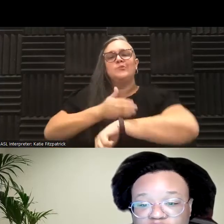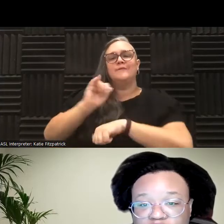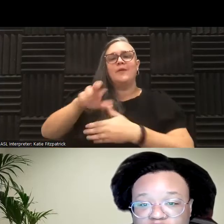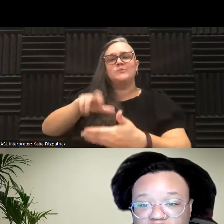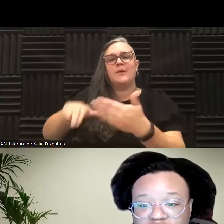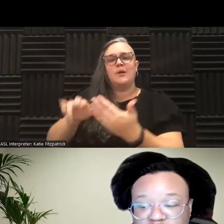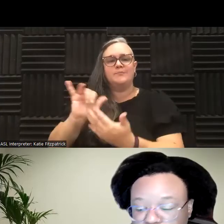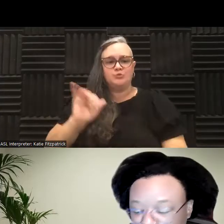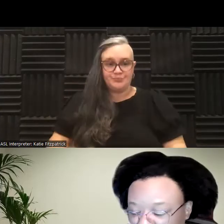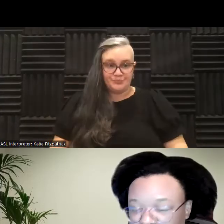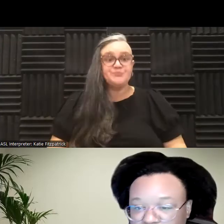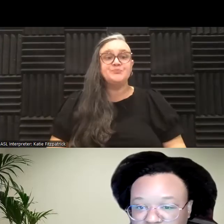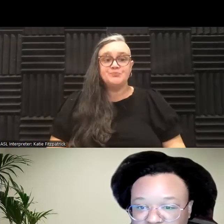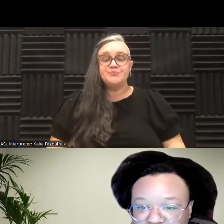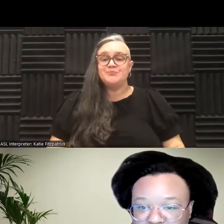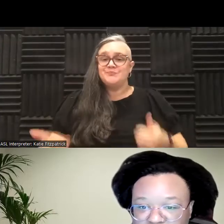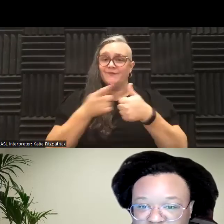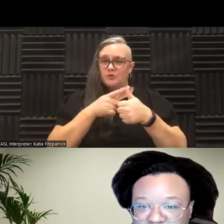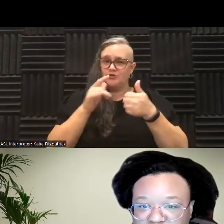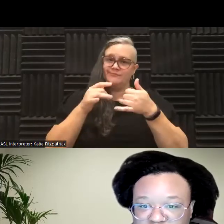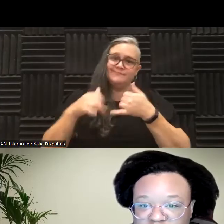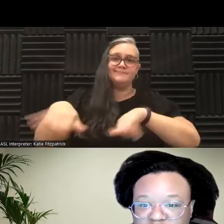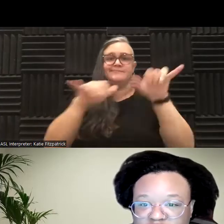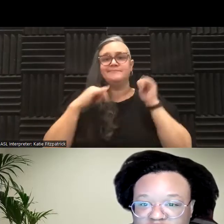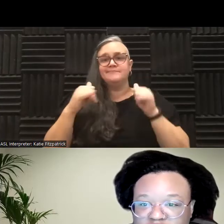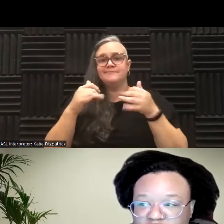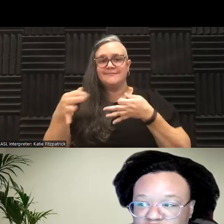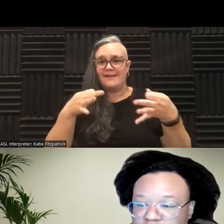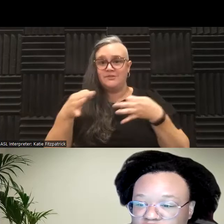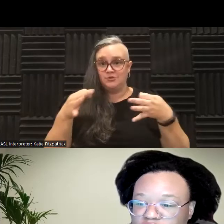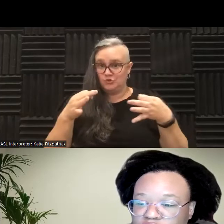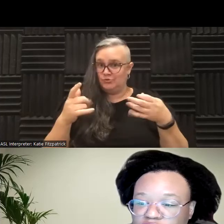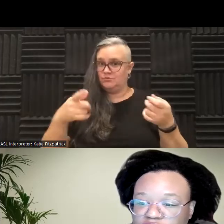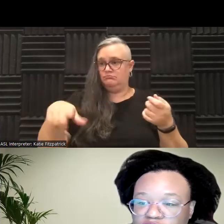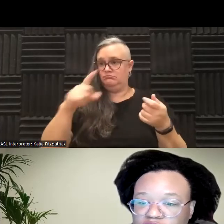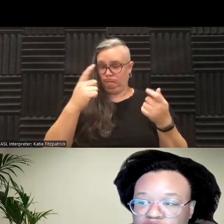First, we're going to cover level setting definitions.